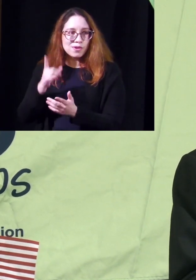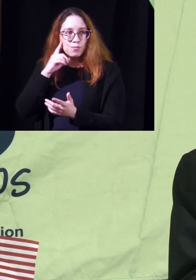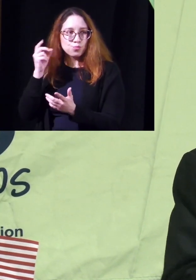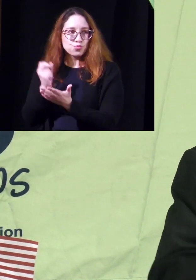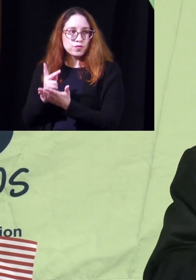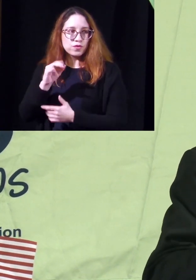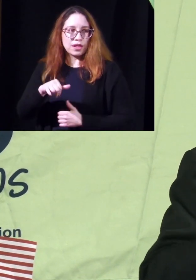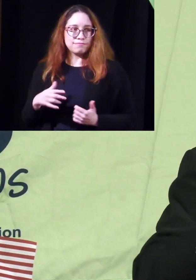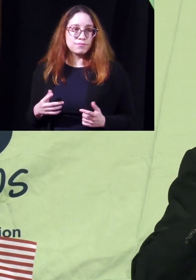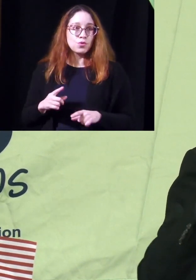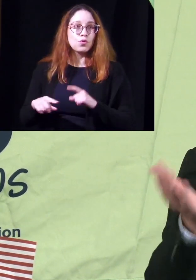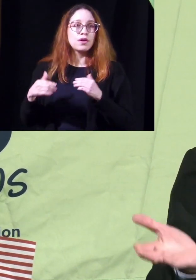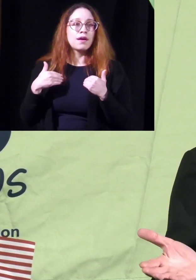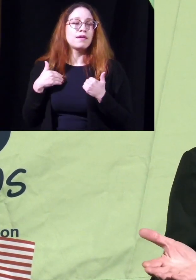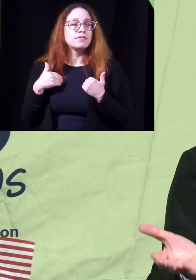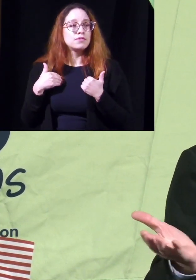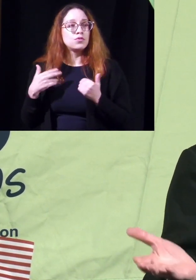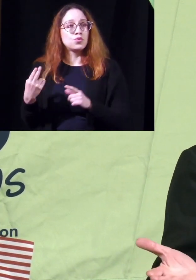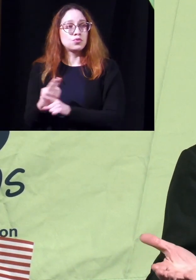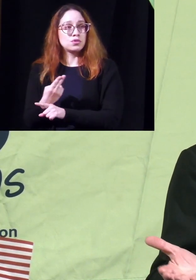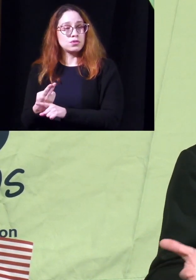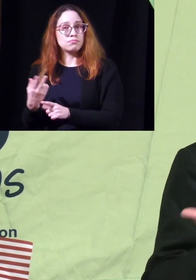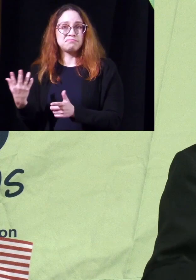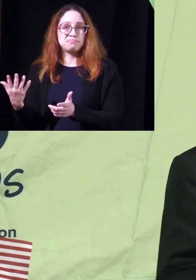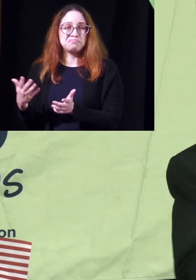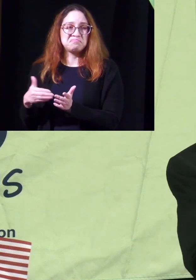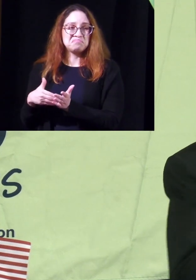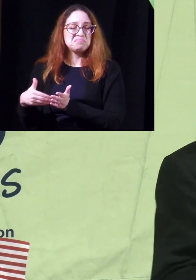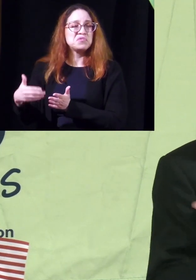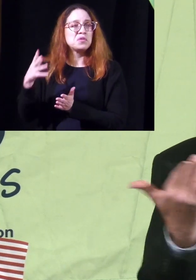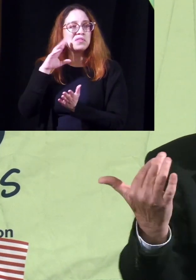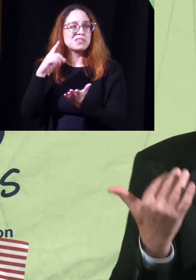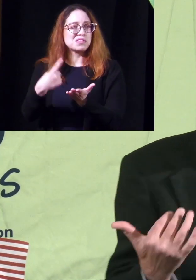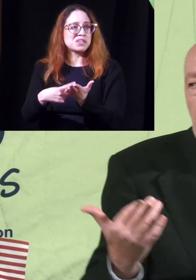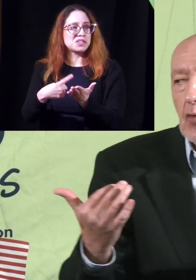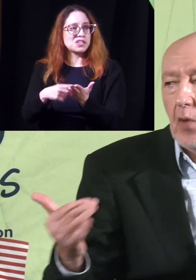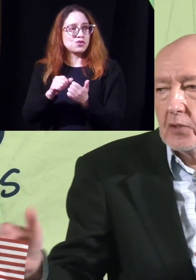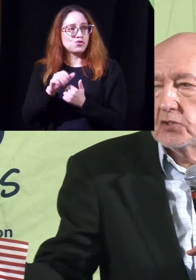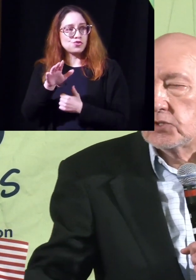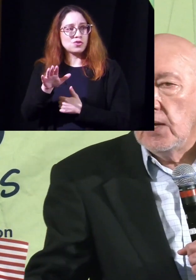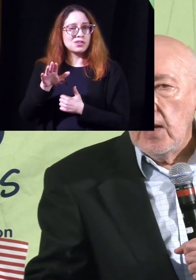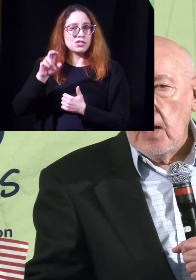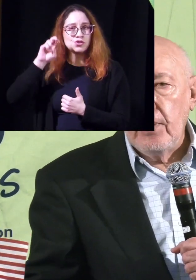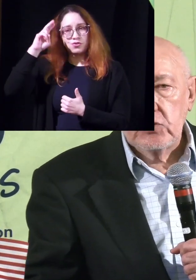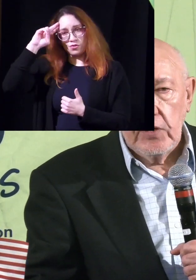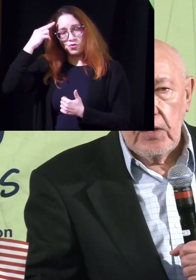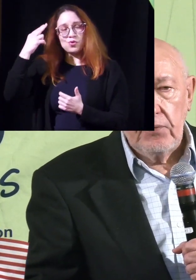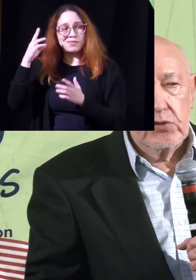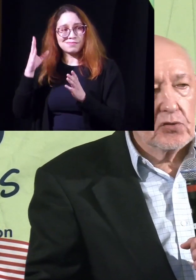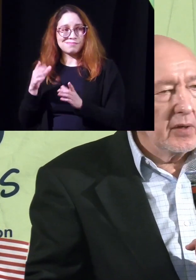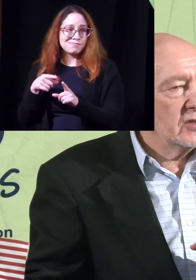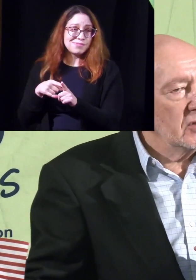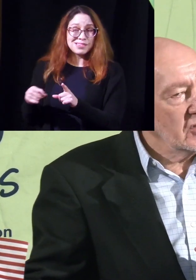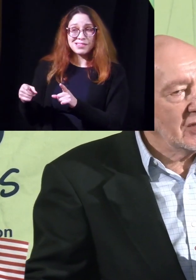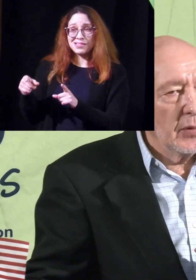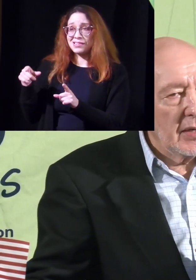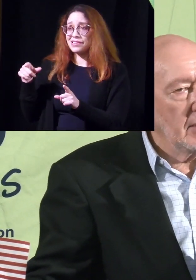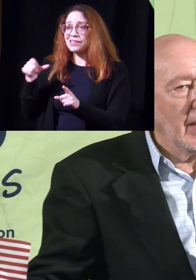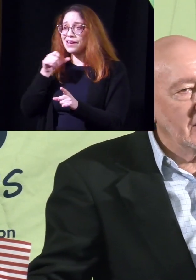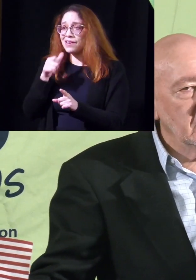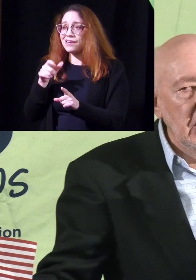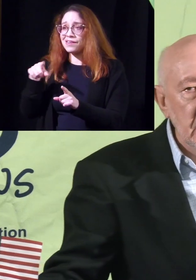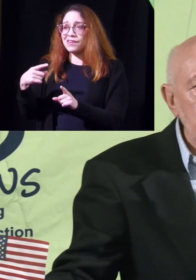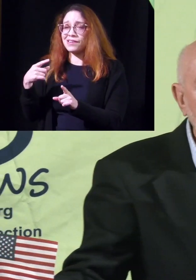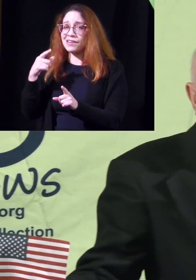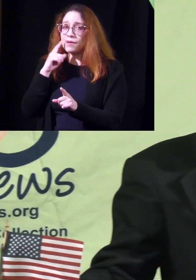that. But we have what we use off-label. So this would be a discussion between someone and their neurologist about saying, this drug is not slowing